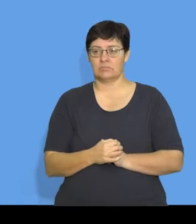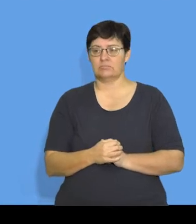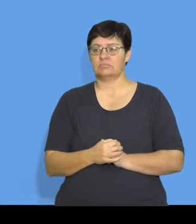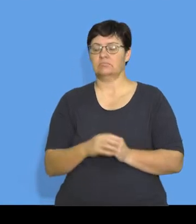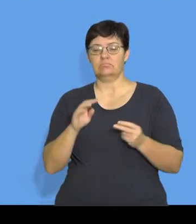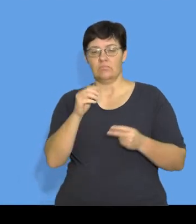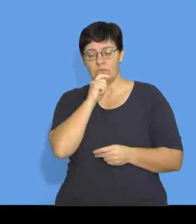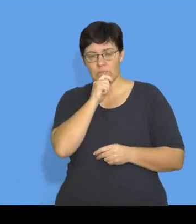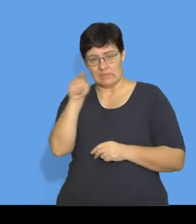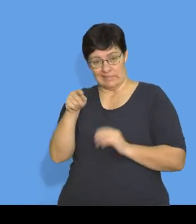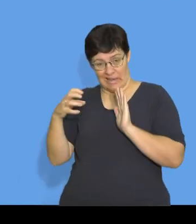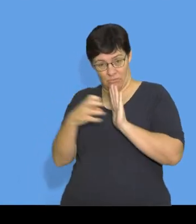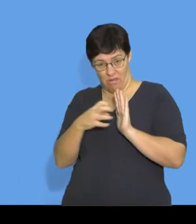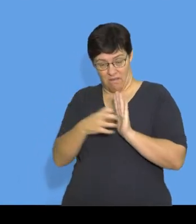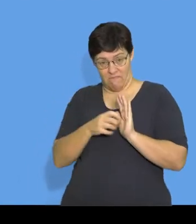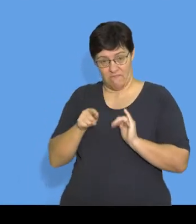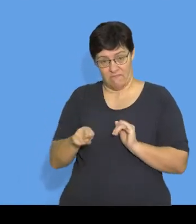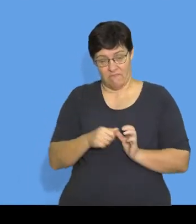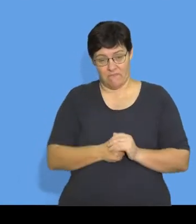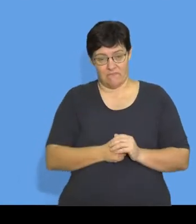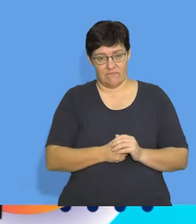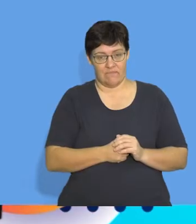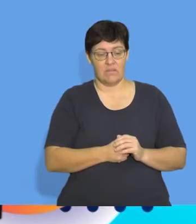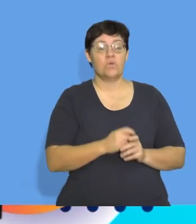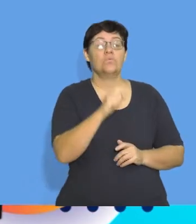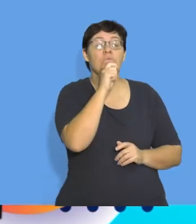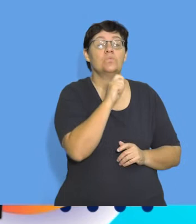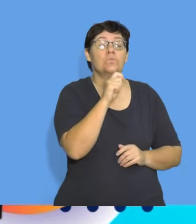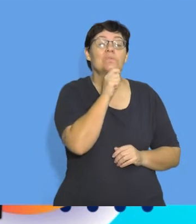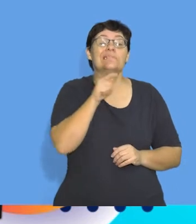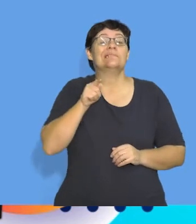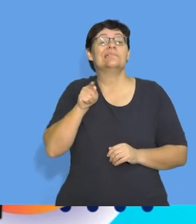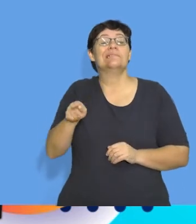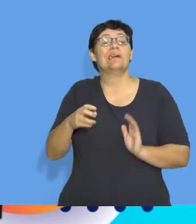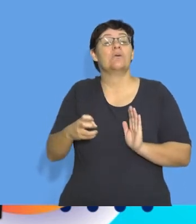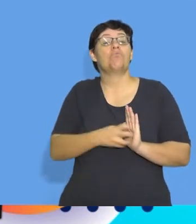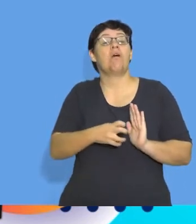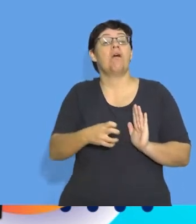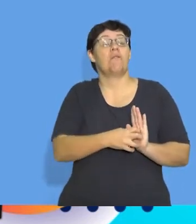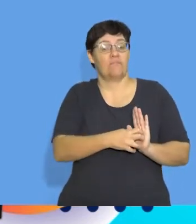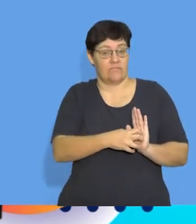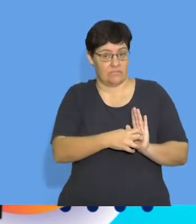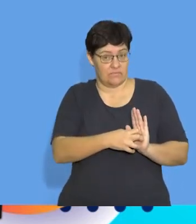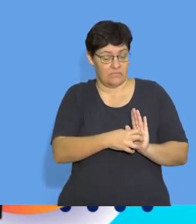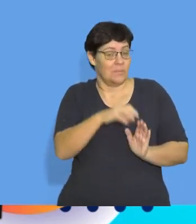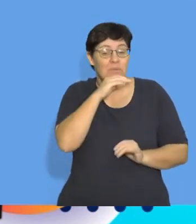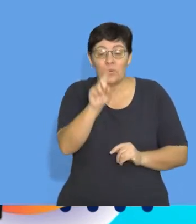Use the graph. Use the graph.